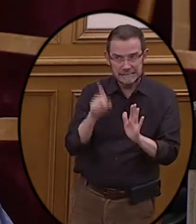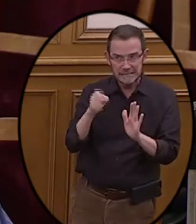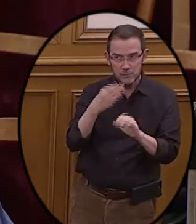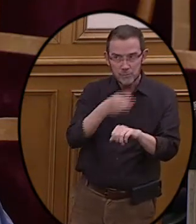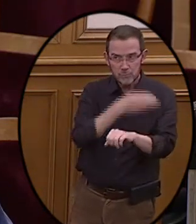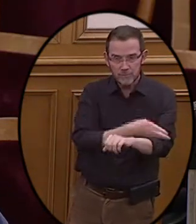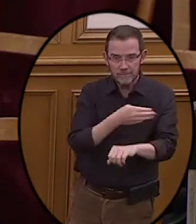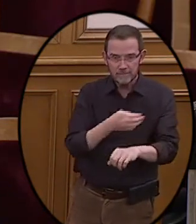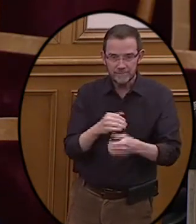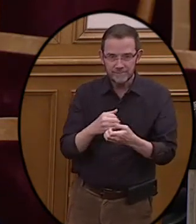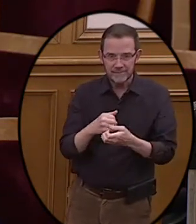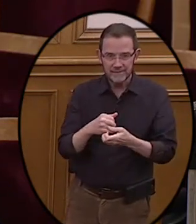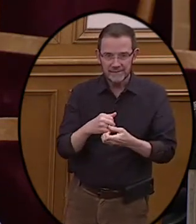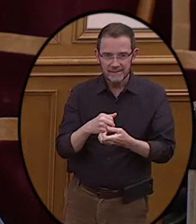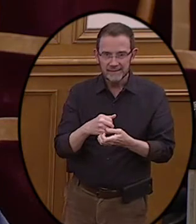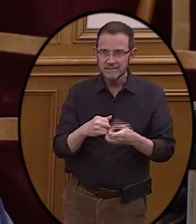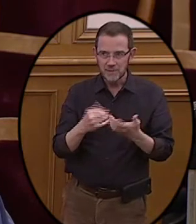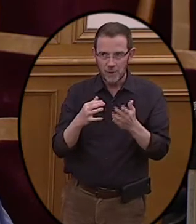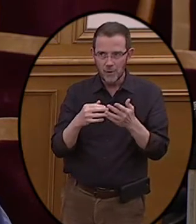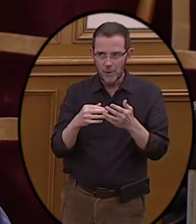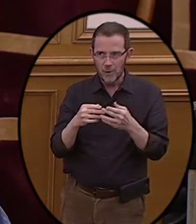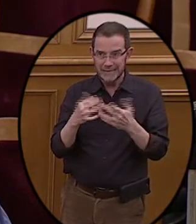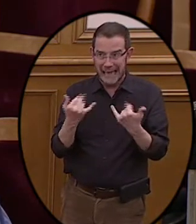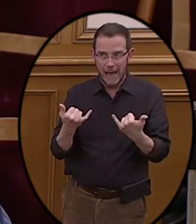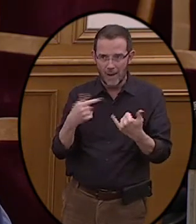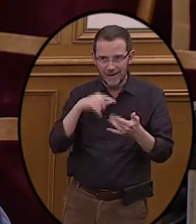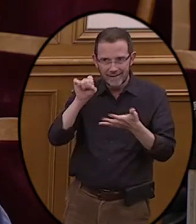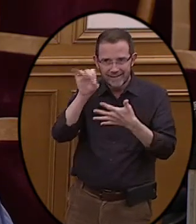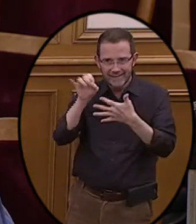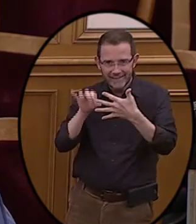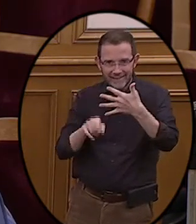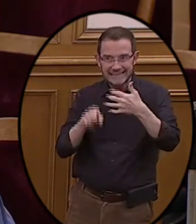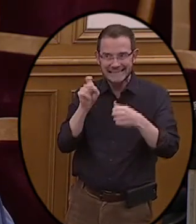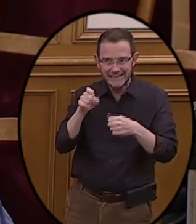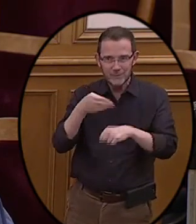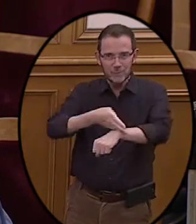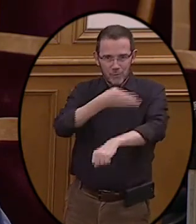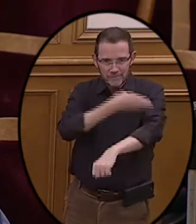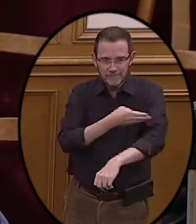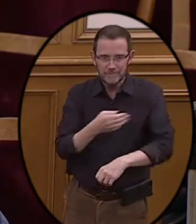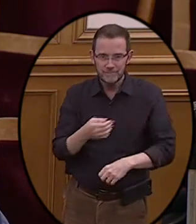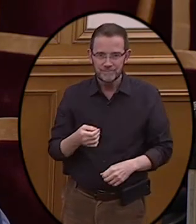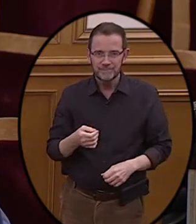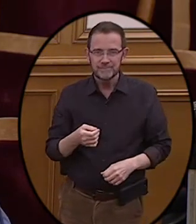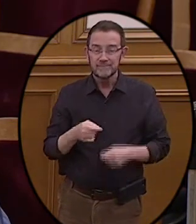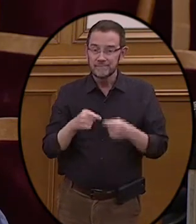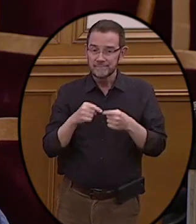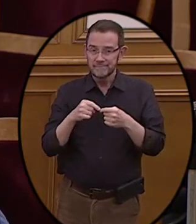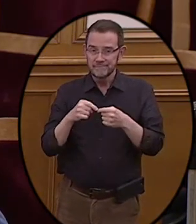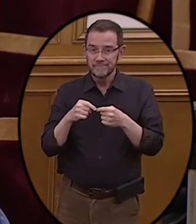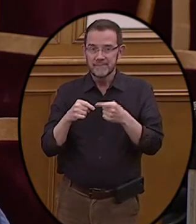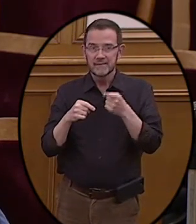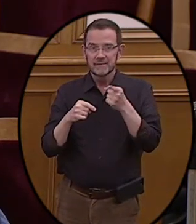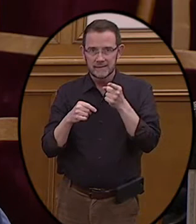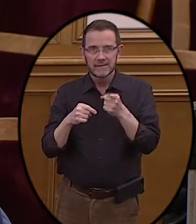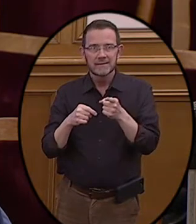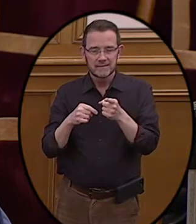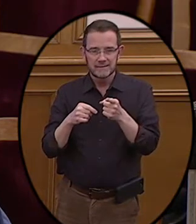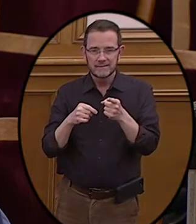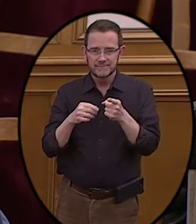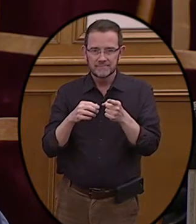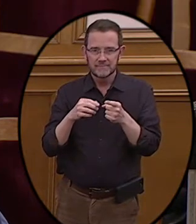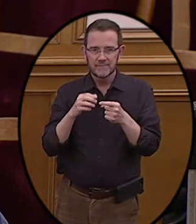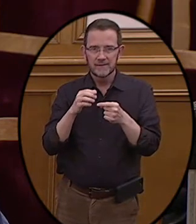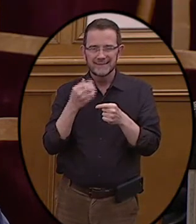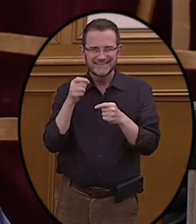the part of the meeting where I say the things that also need improvement. Some of those things are, again, I want to really encourage the reduction of the access barriers